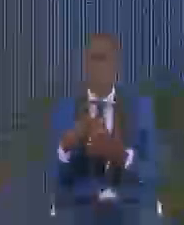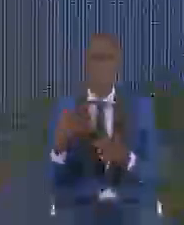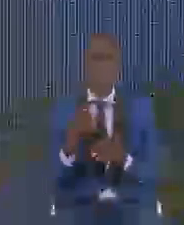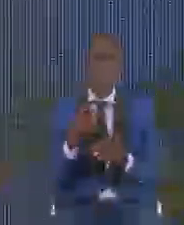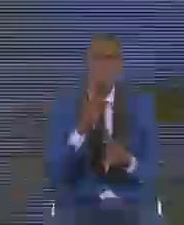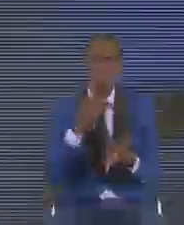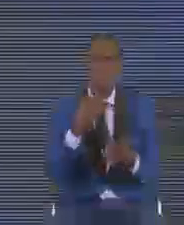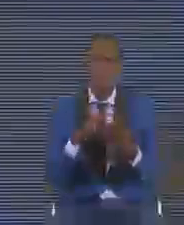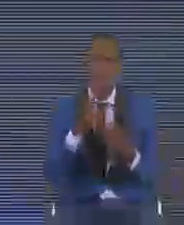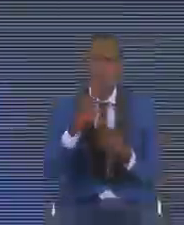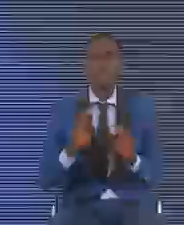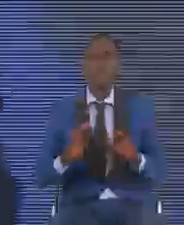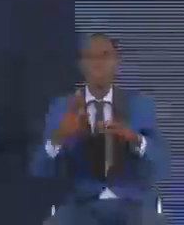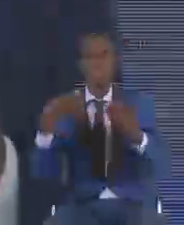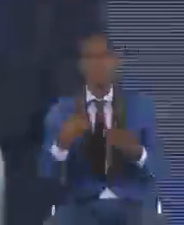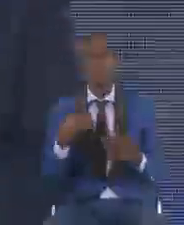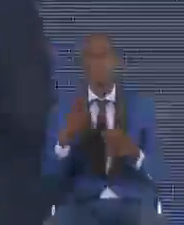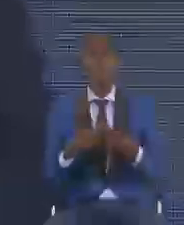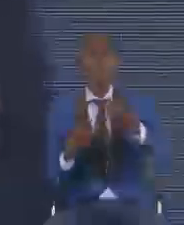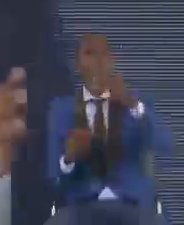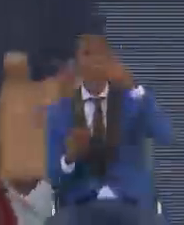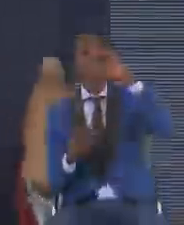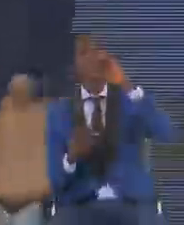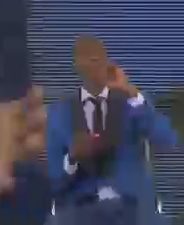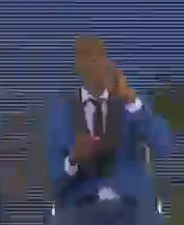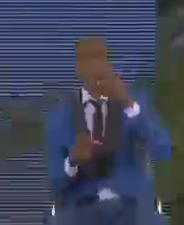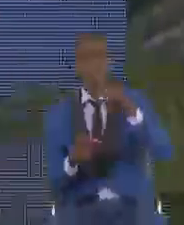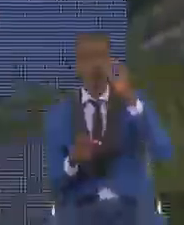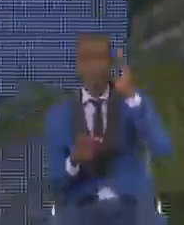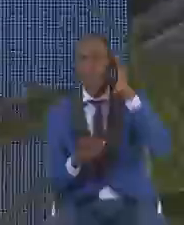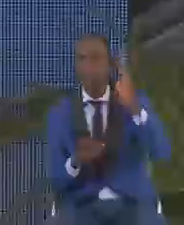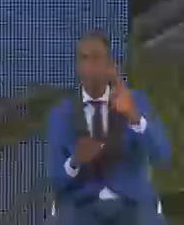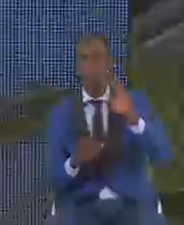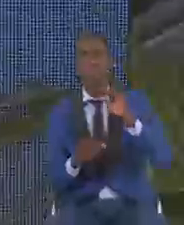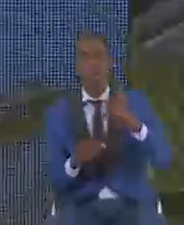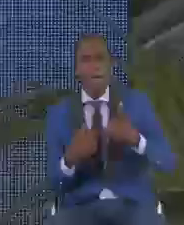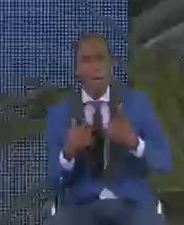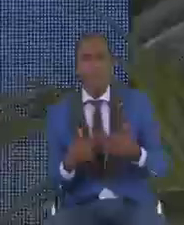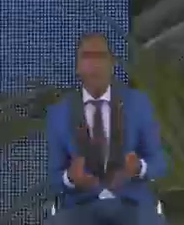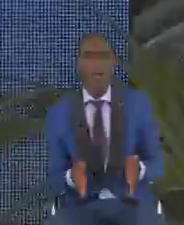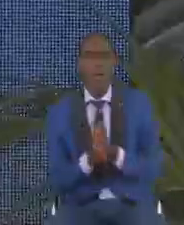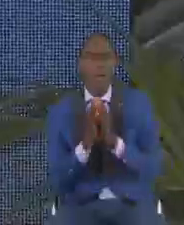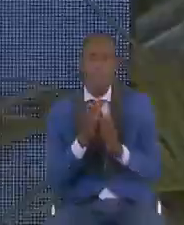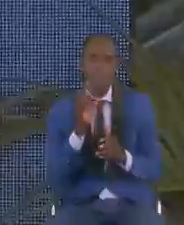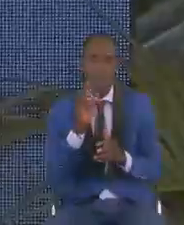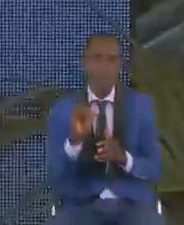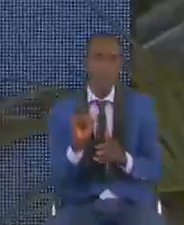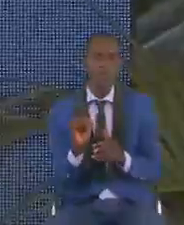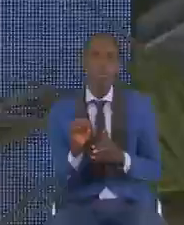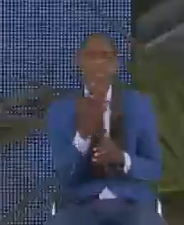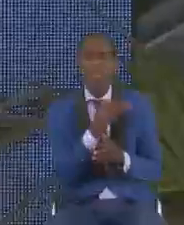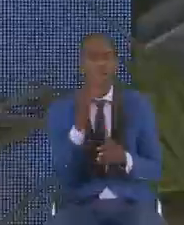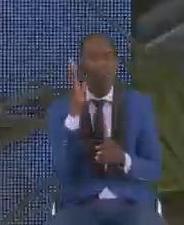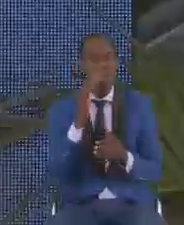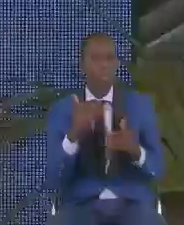thee, give me to drink, thou wouldest have asked him, and he would have given